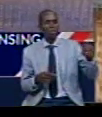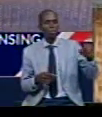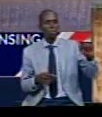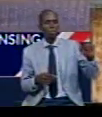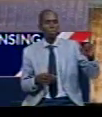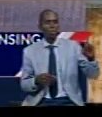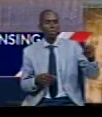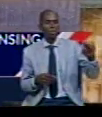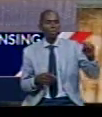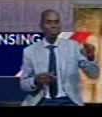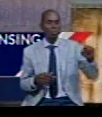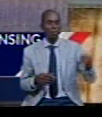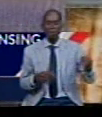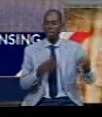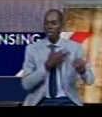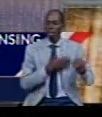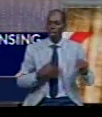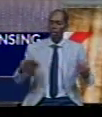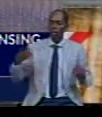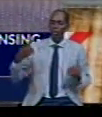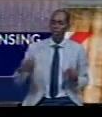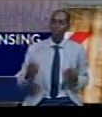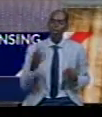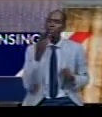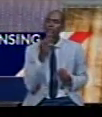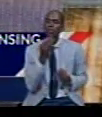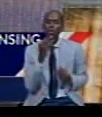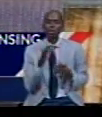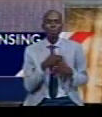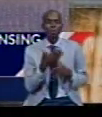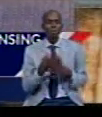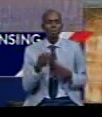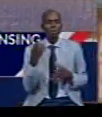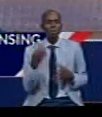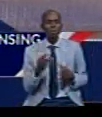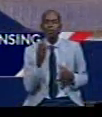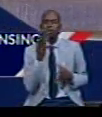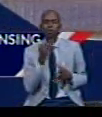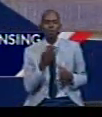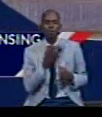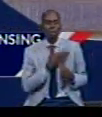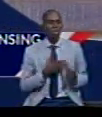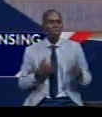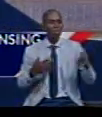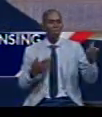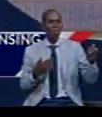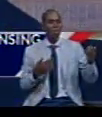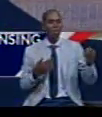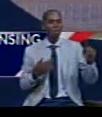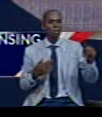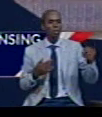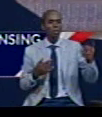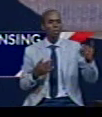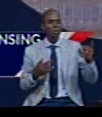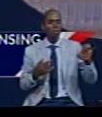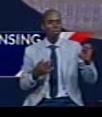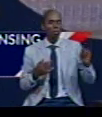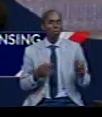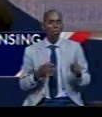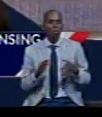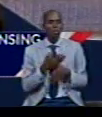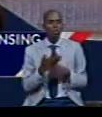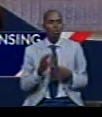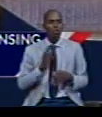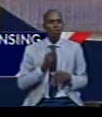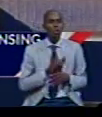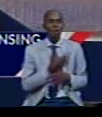and another leper, between the Gentile and the Jew, between us and the apostles. He makes